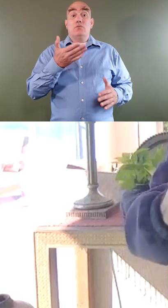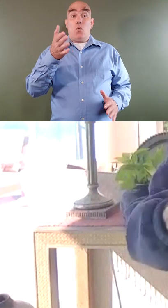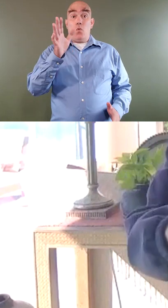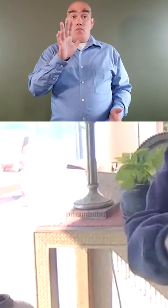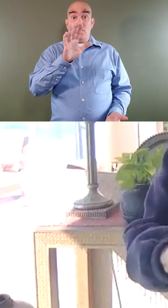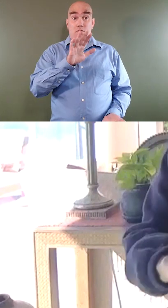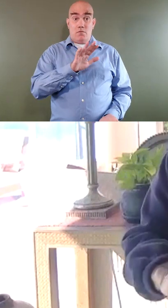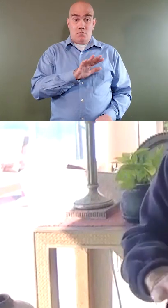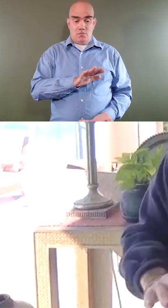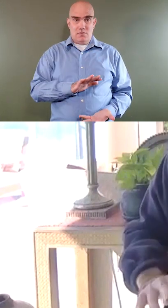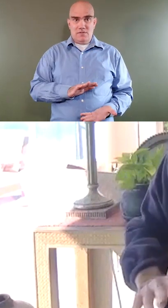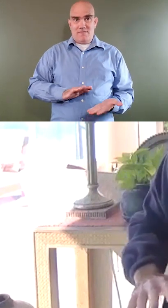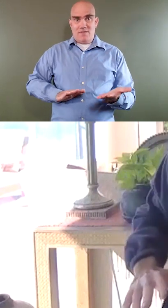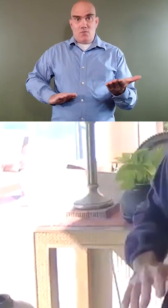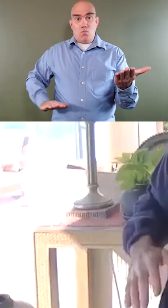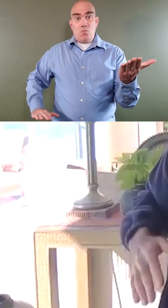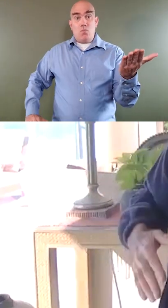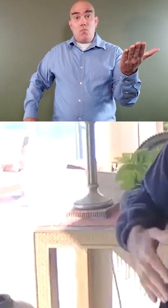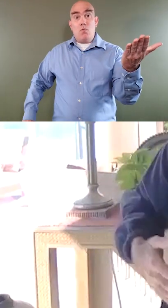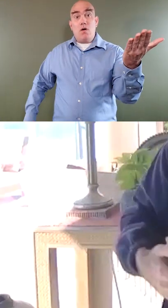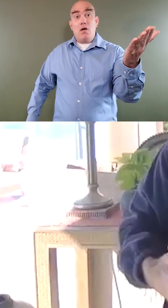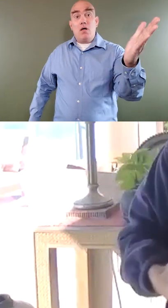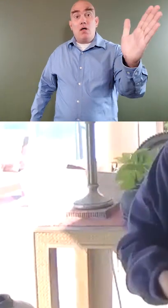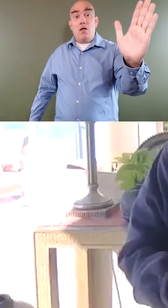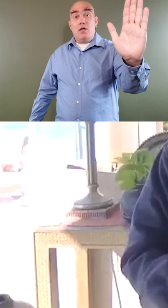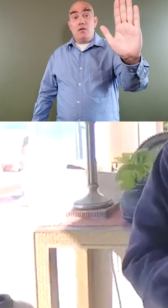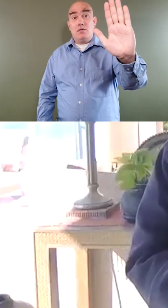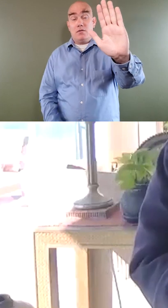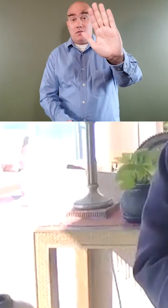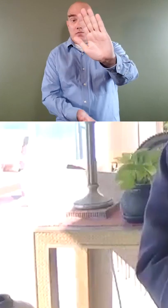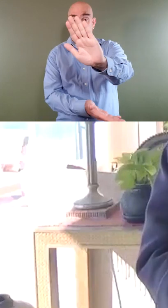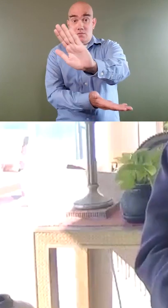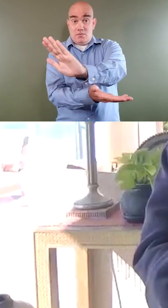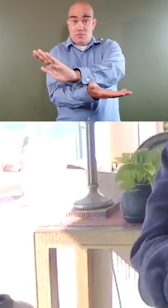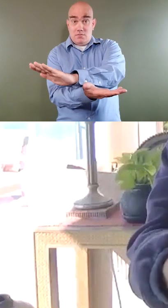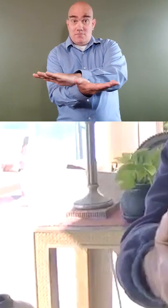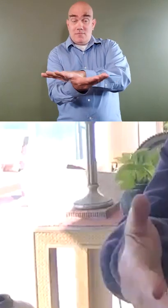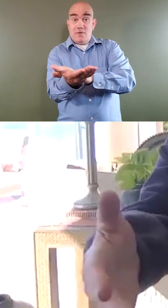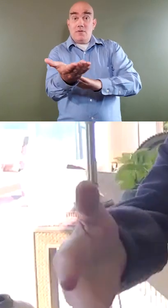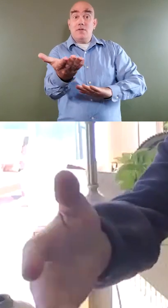up. Deflect 1, deflect 2.